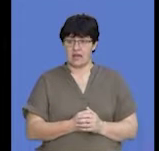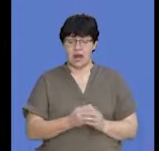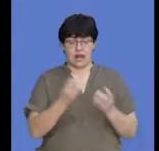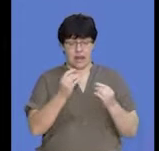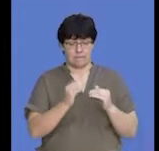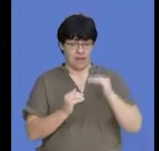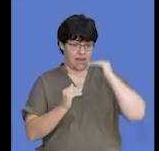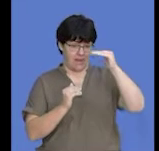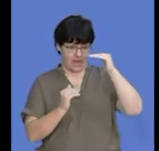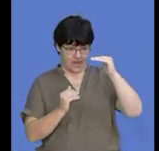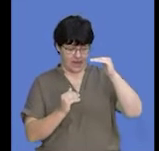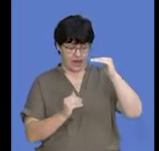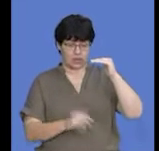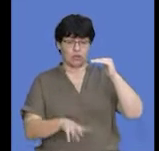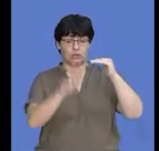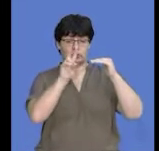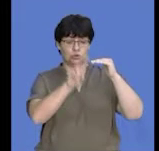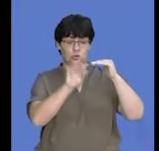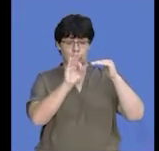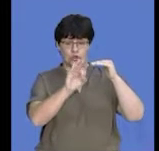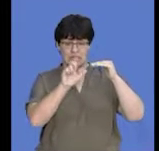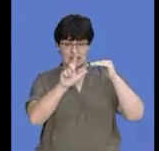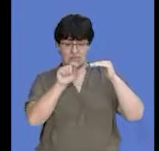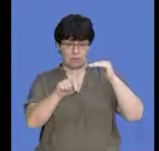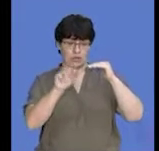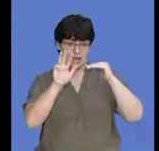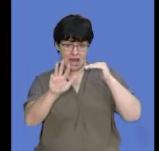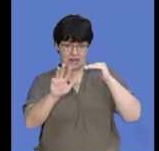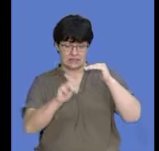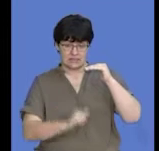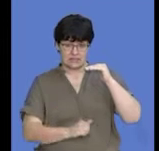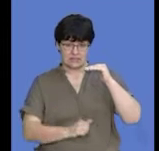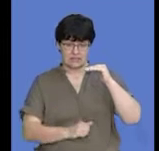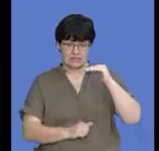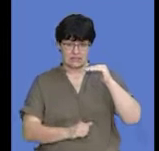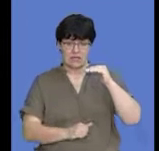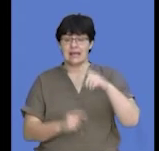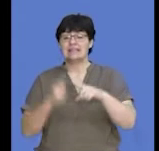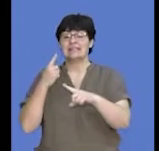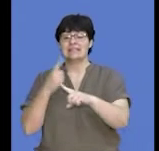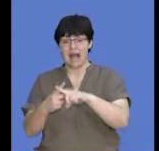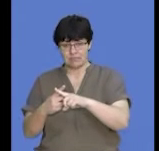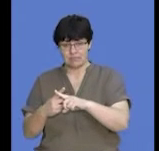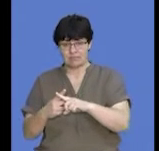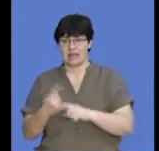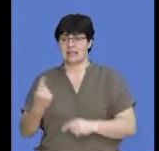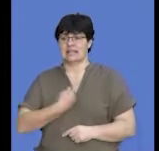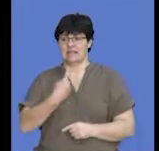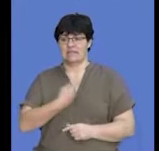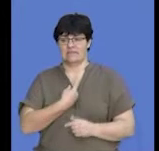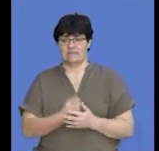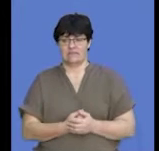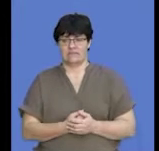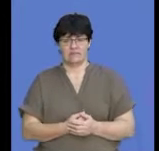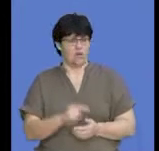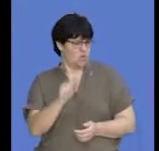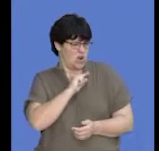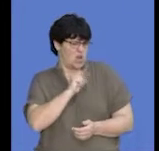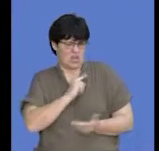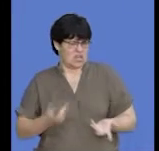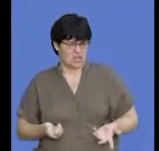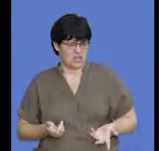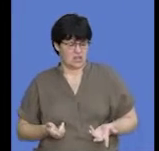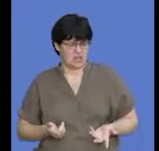numerator, which in this case is 237.9, and multiply it by itself. Why do I do